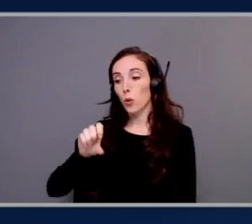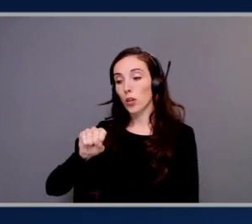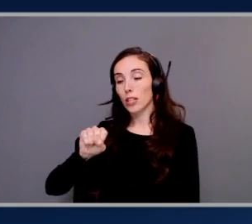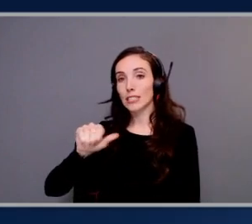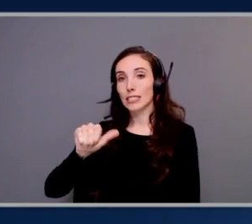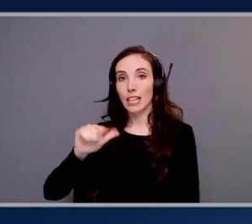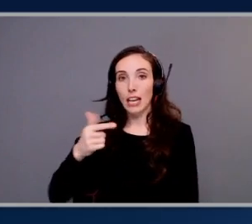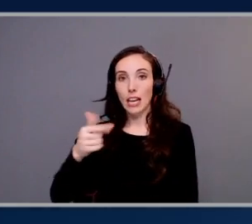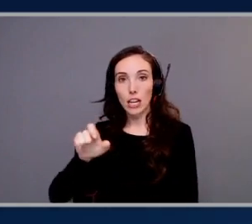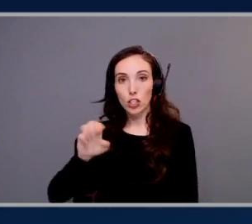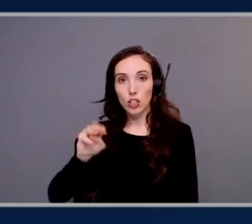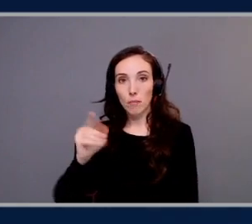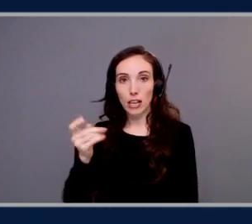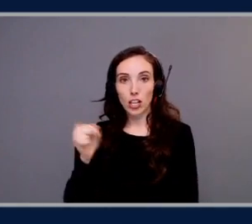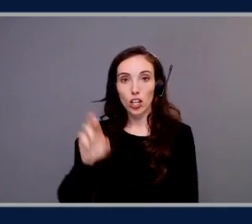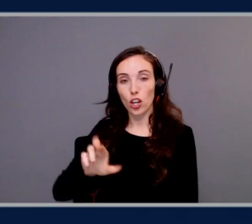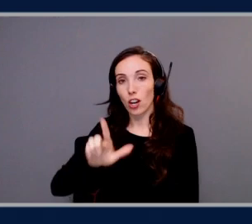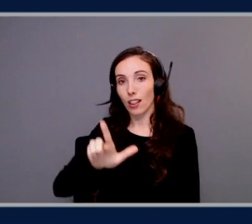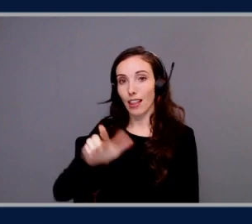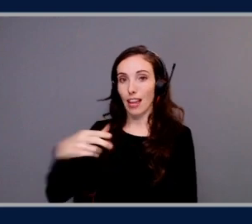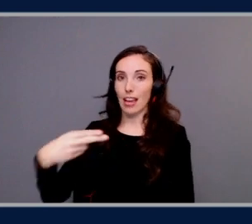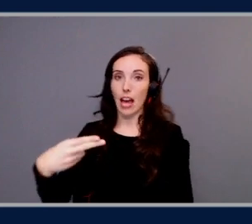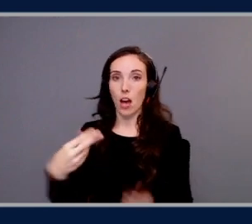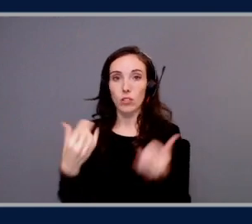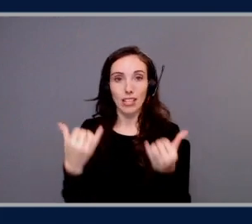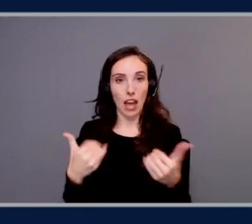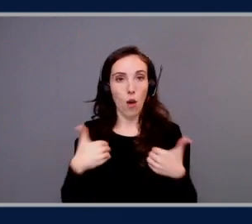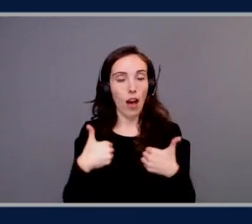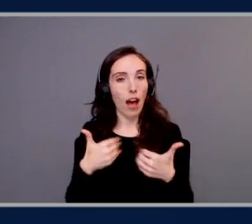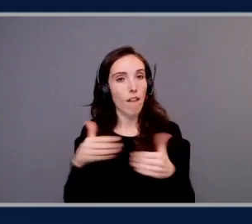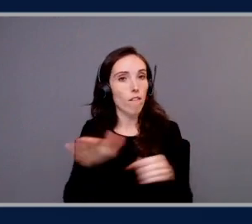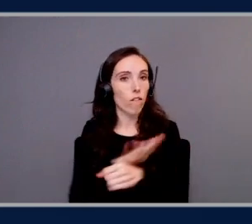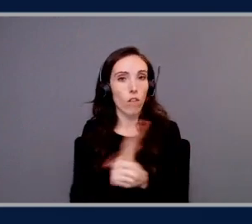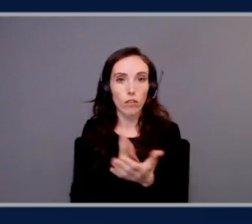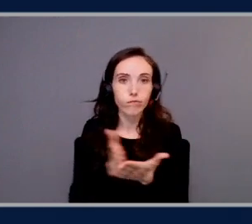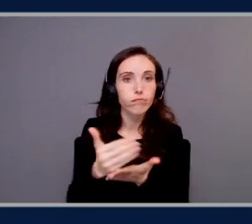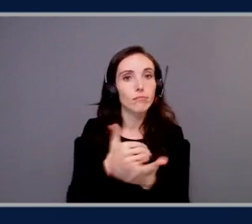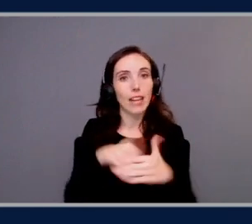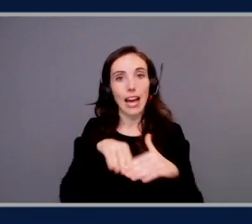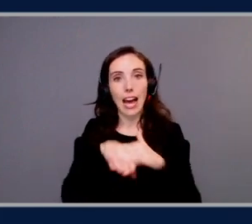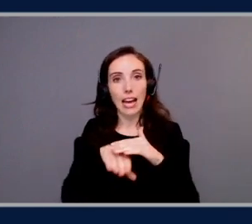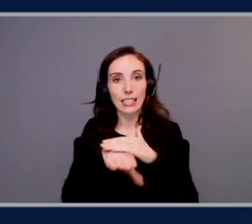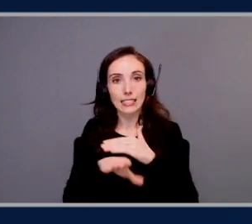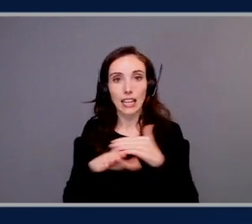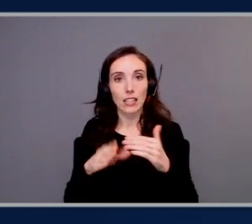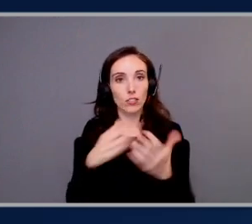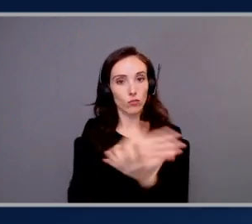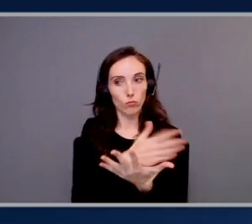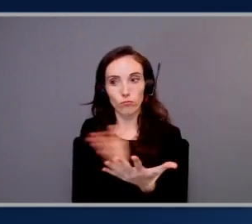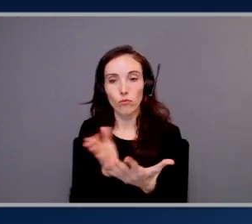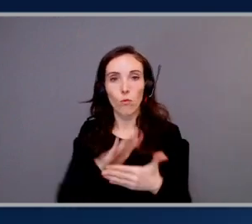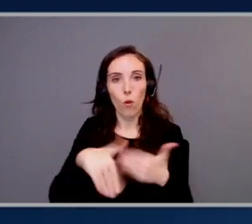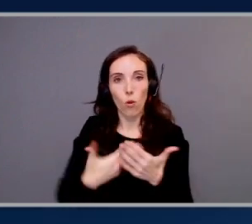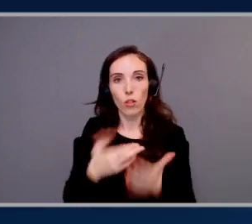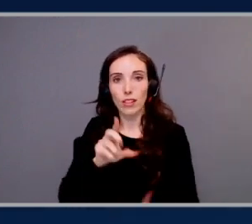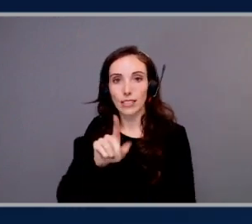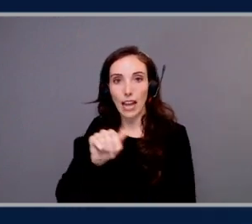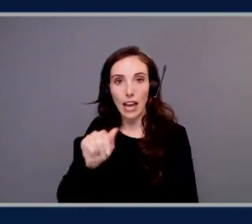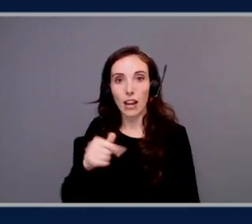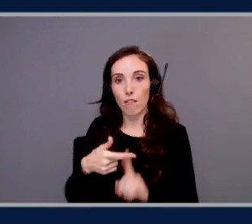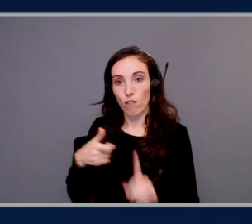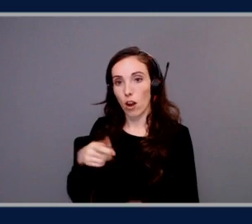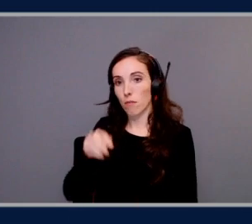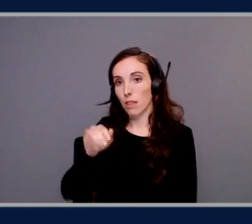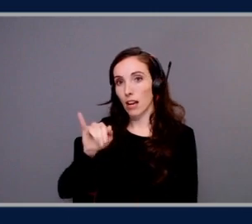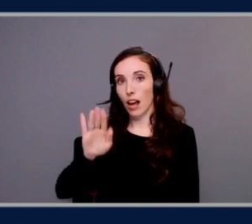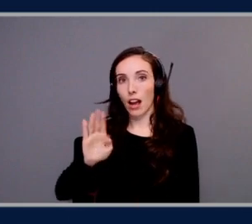essentially giving you access over a single copy of data through this Iceberg compatible layer. So what you're saying is that customers don't